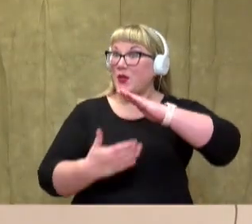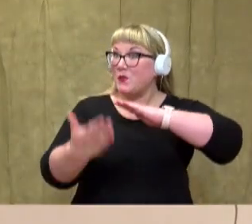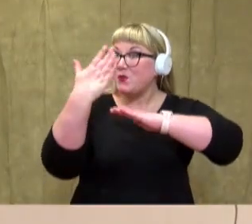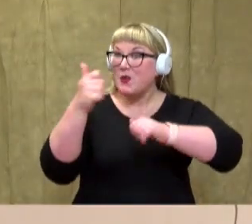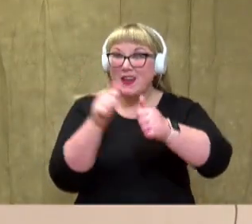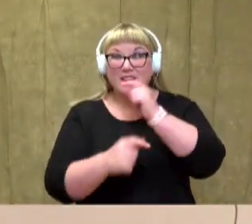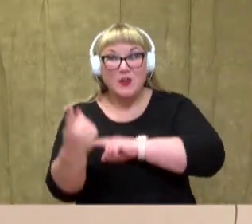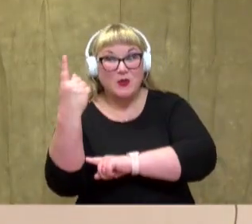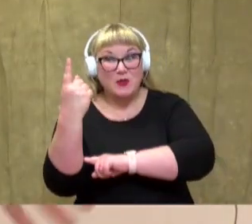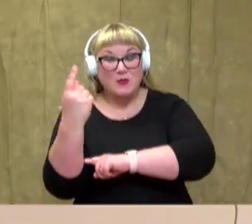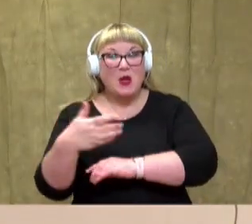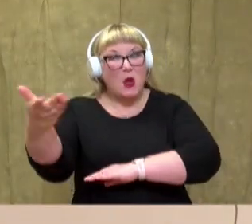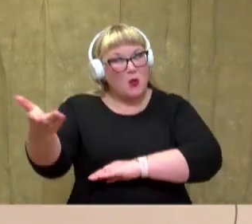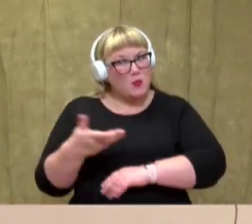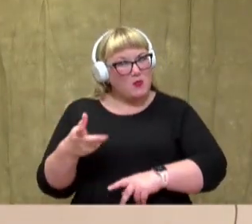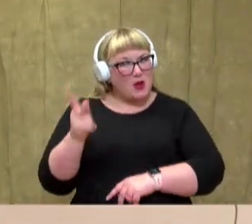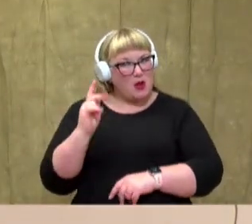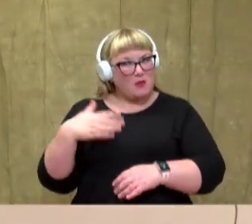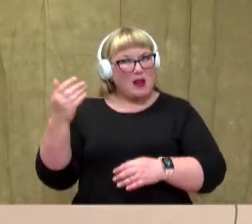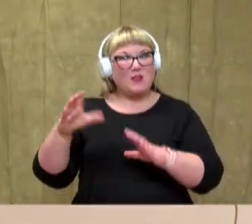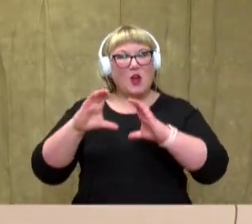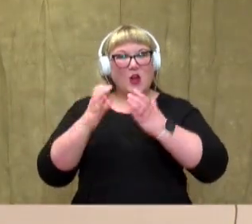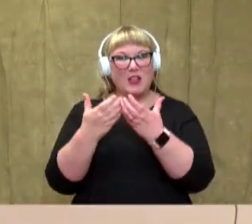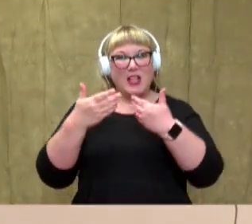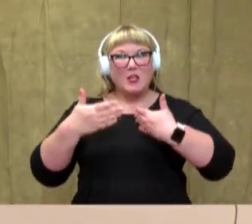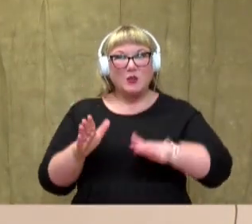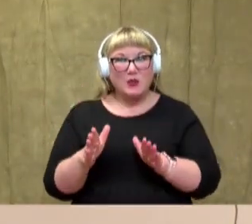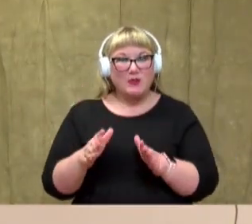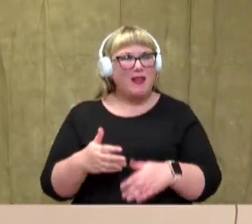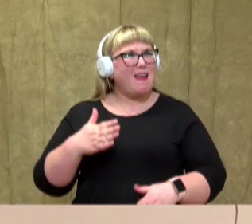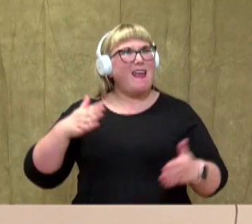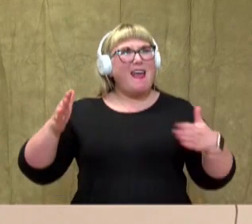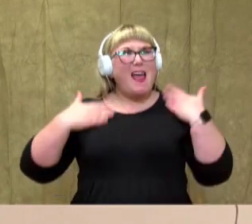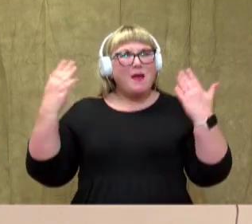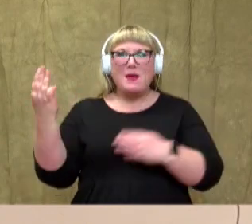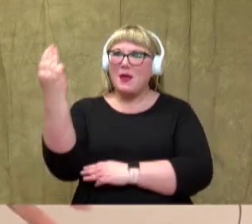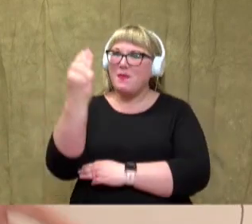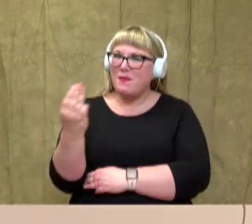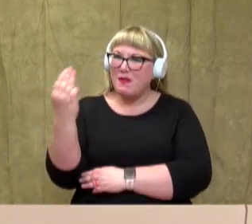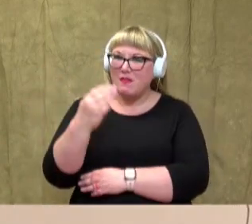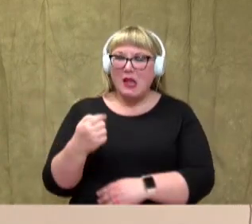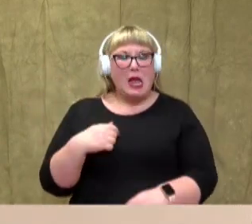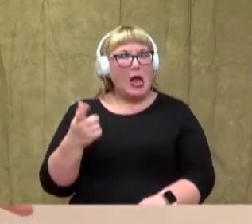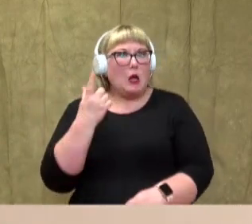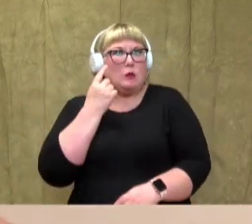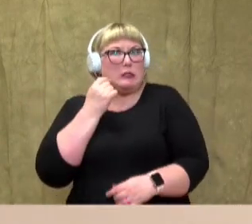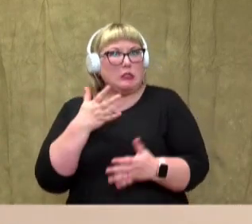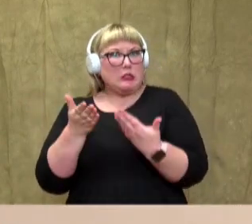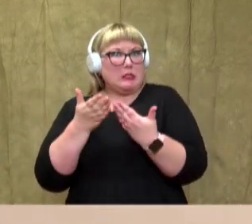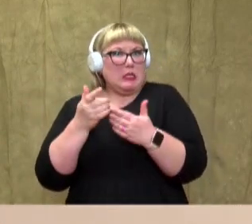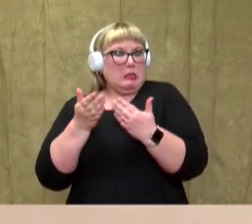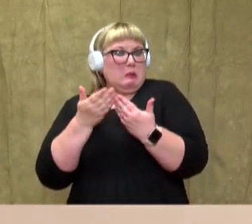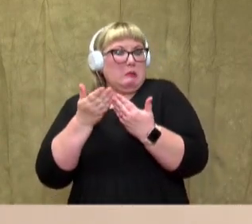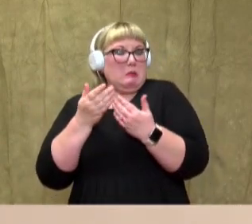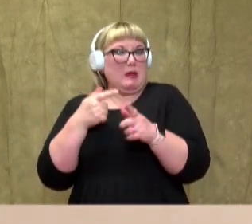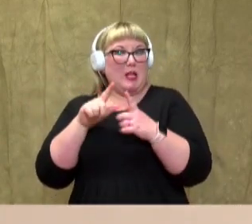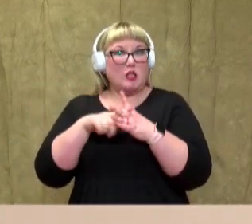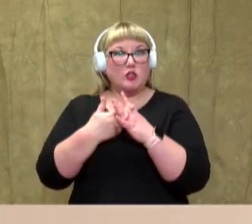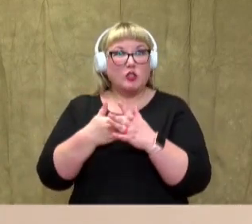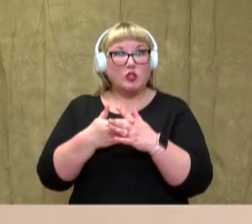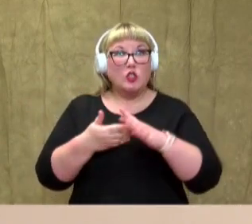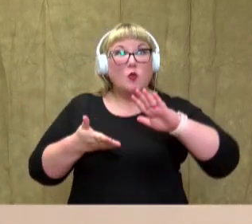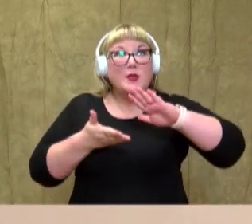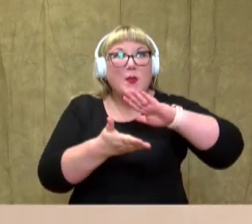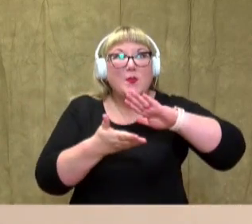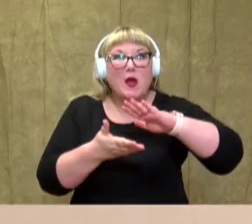Good morning, everyone. Welcome back to our classroom. Happy Monday. I was just about to start with some baking. Would you like to